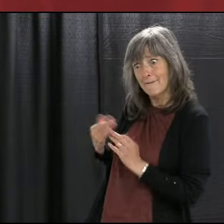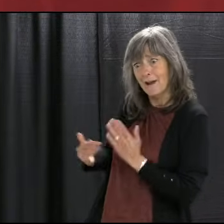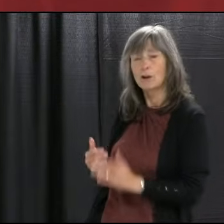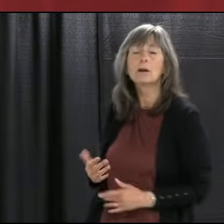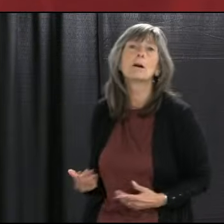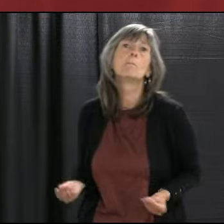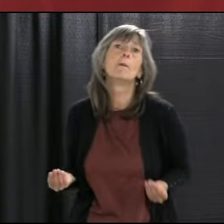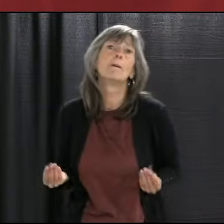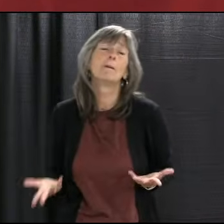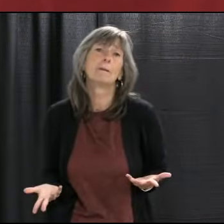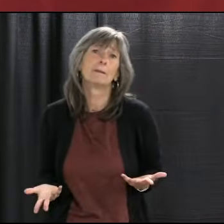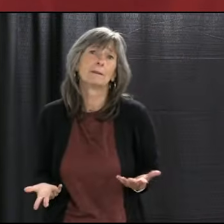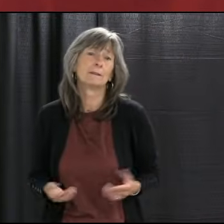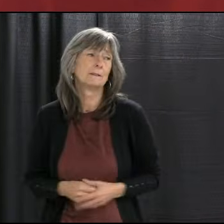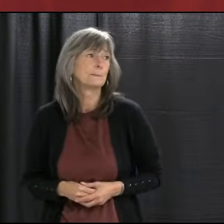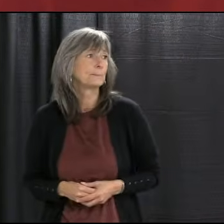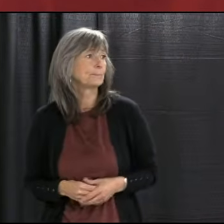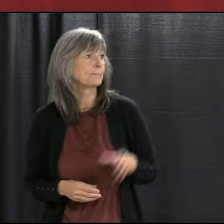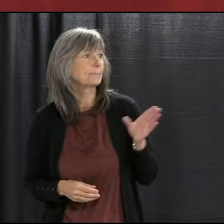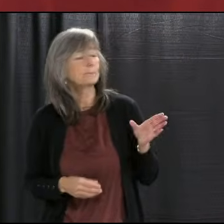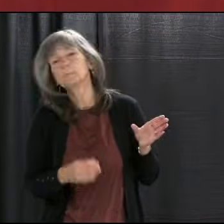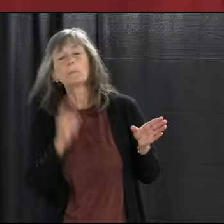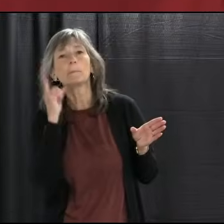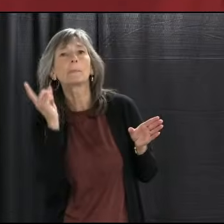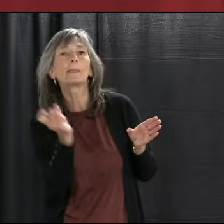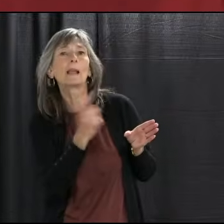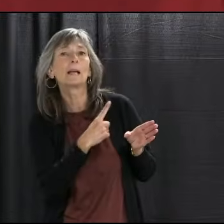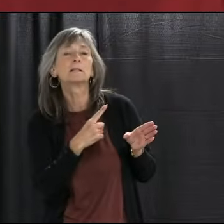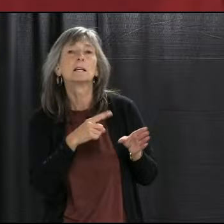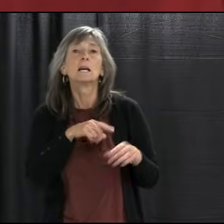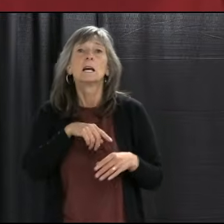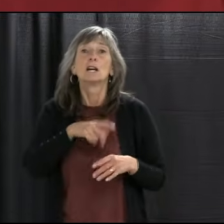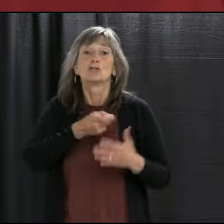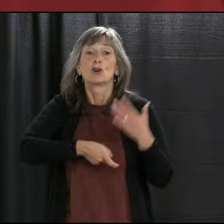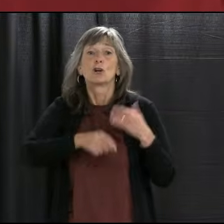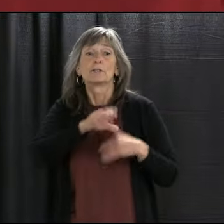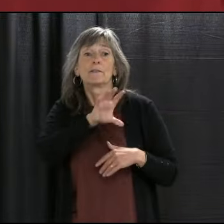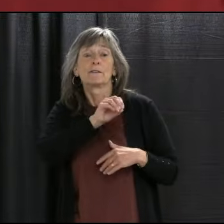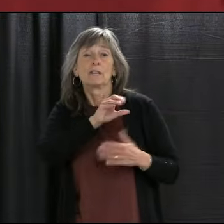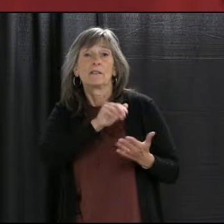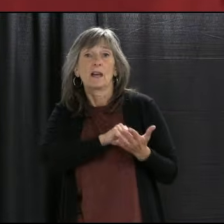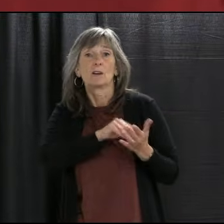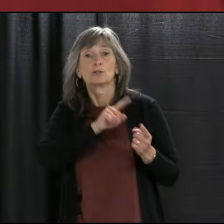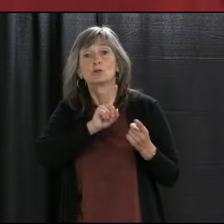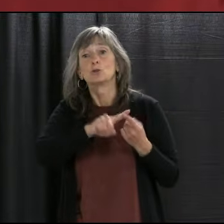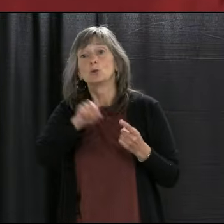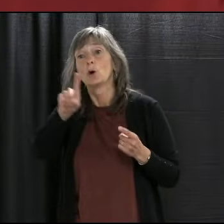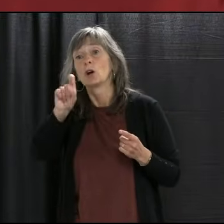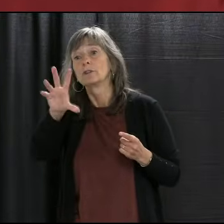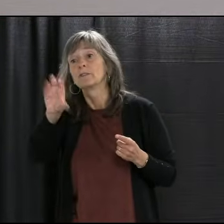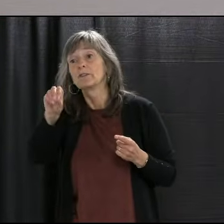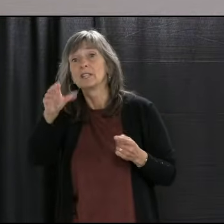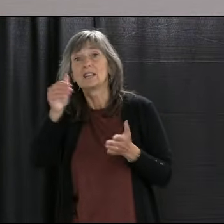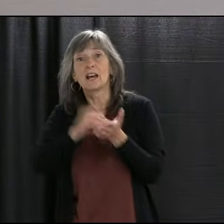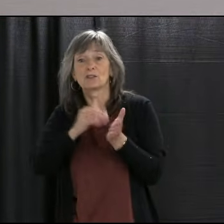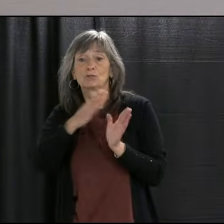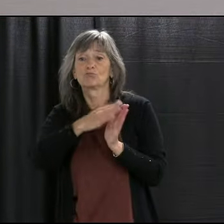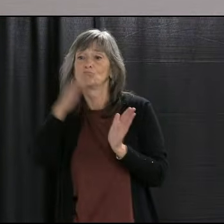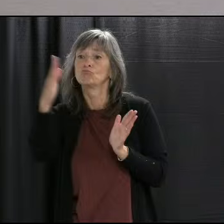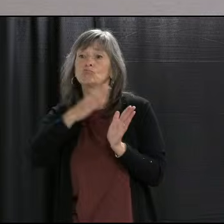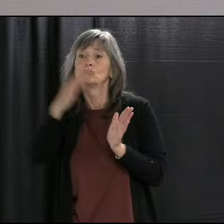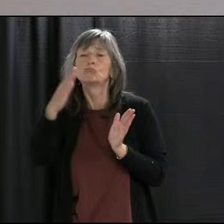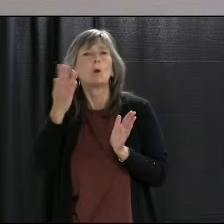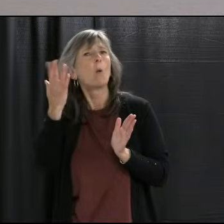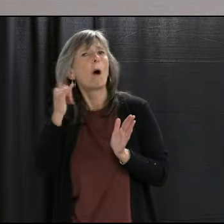grow. On the fines, so between 50,000 and 150,000, how did we arrive at those numbers, and why did you